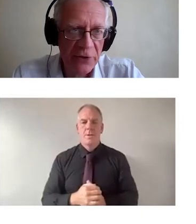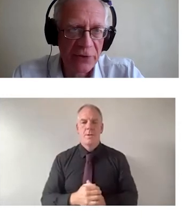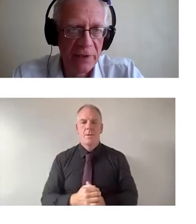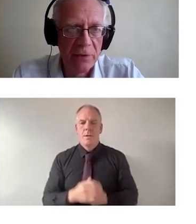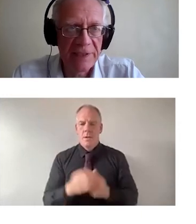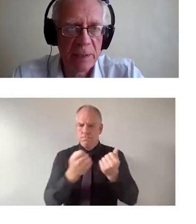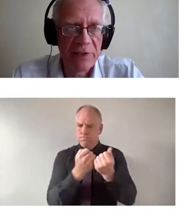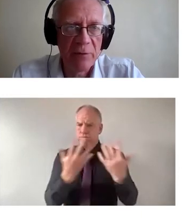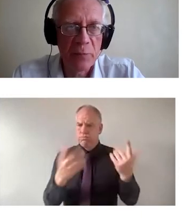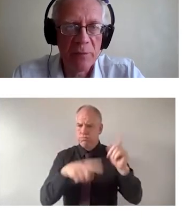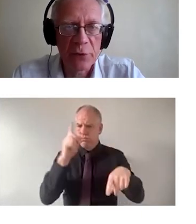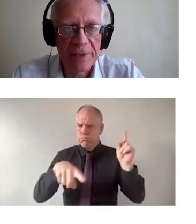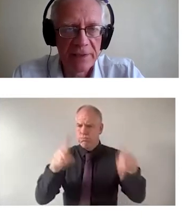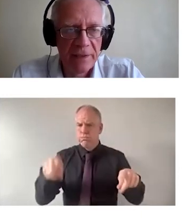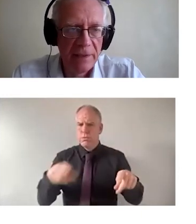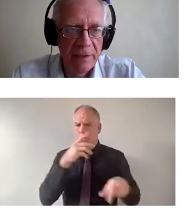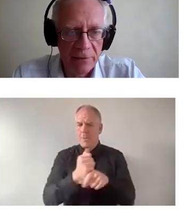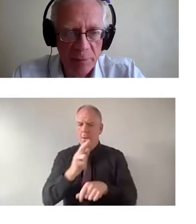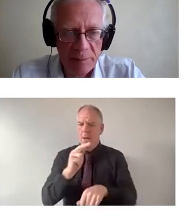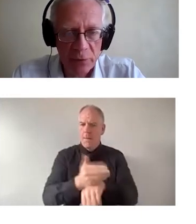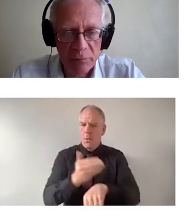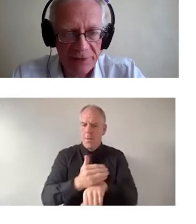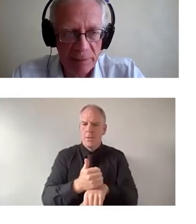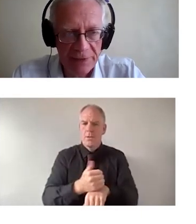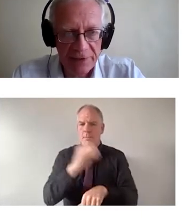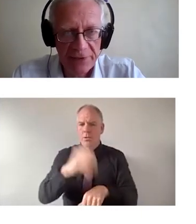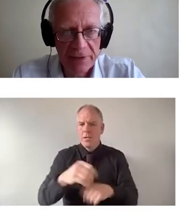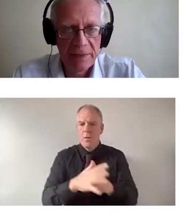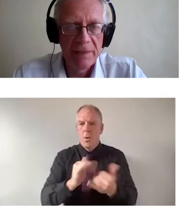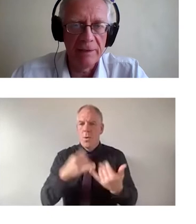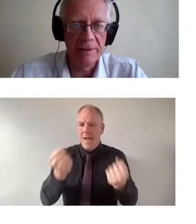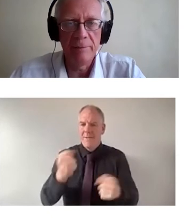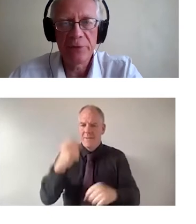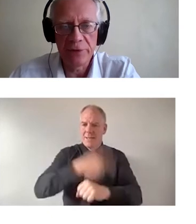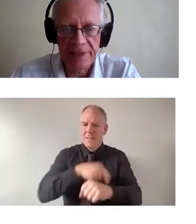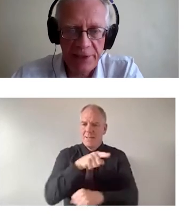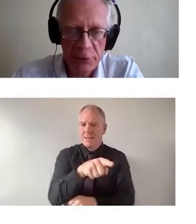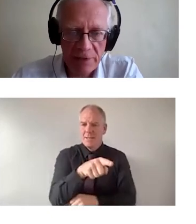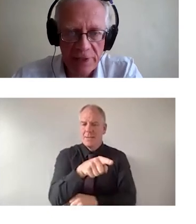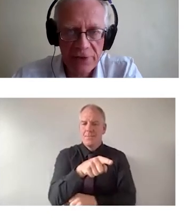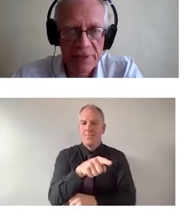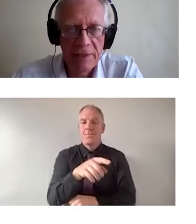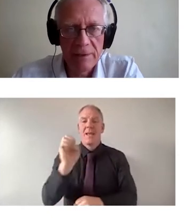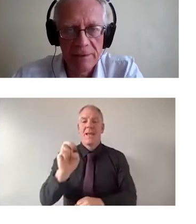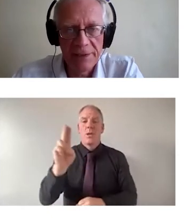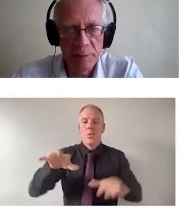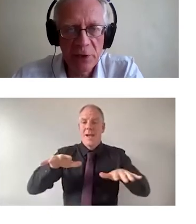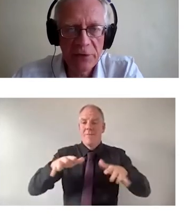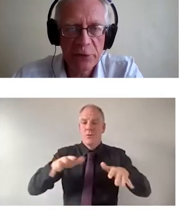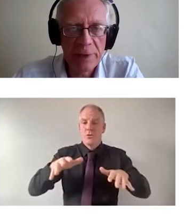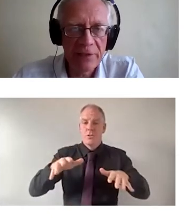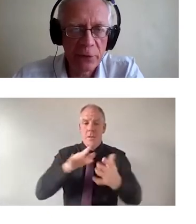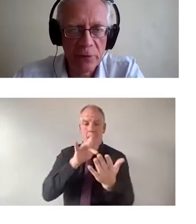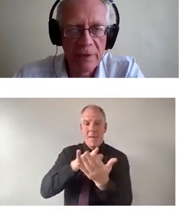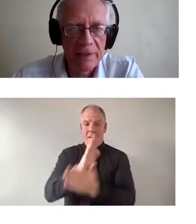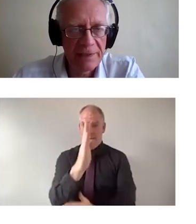large variations in terms of the employment rate for people with disabilities. So the EU average, in the middle of